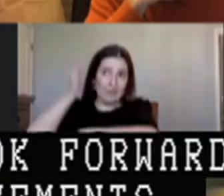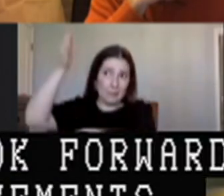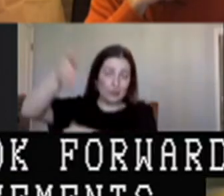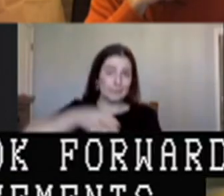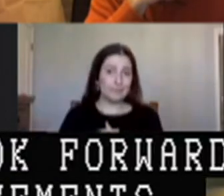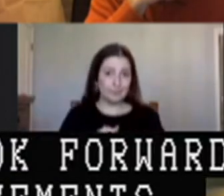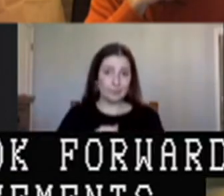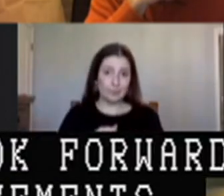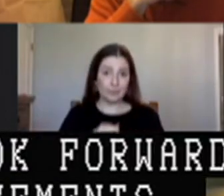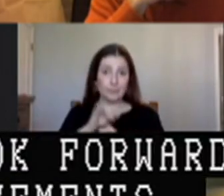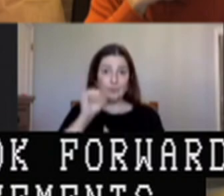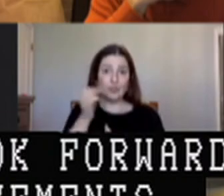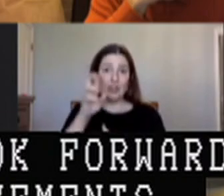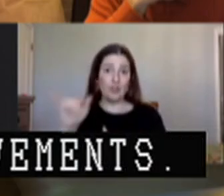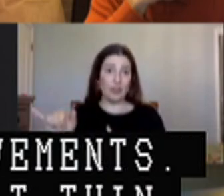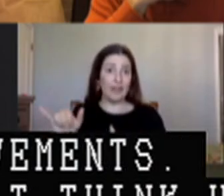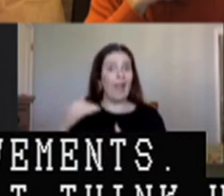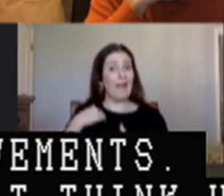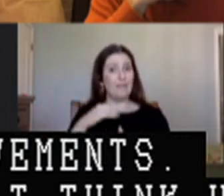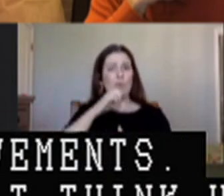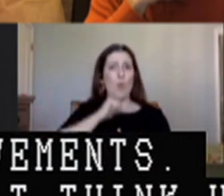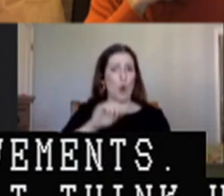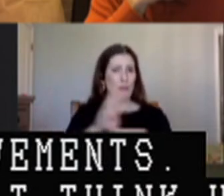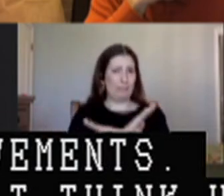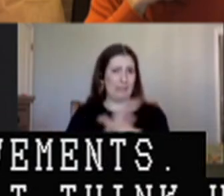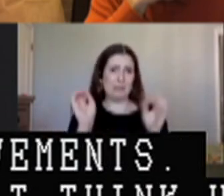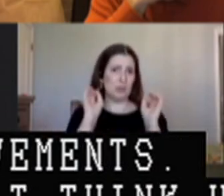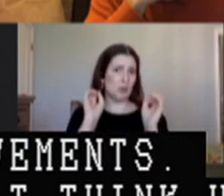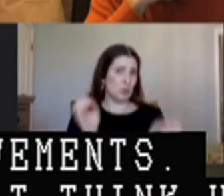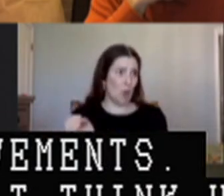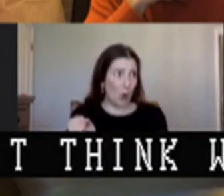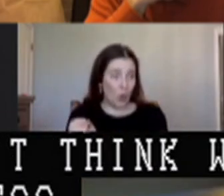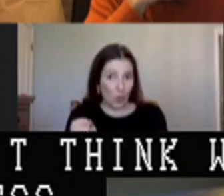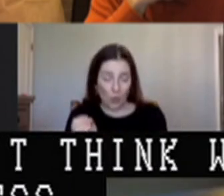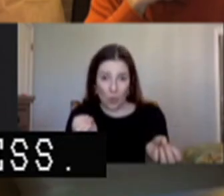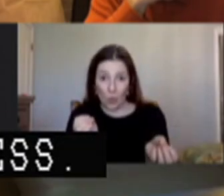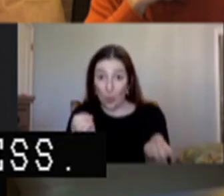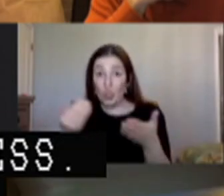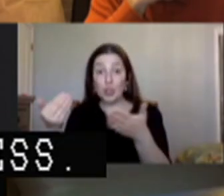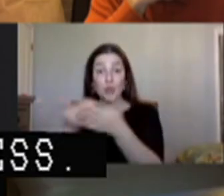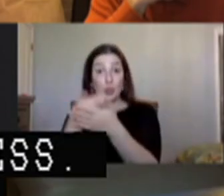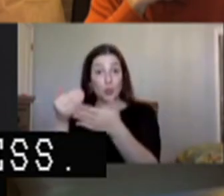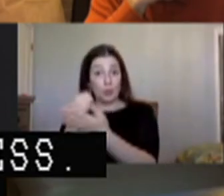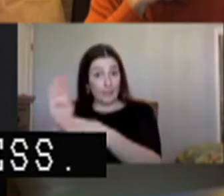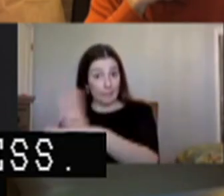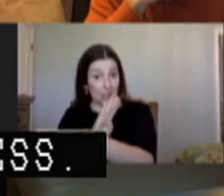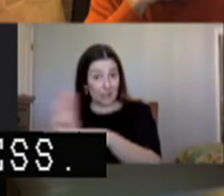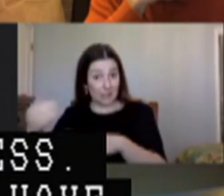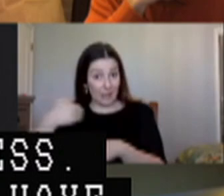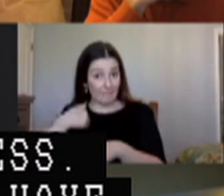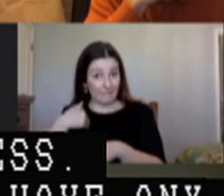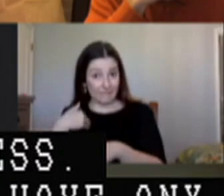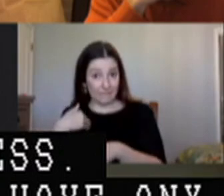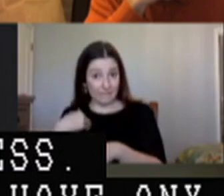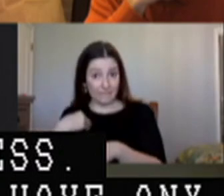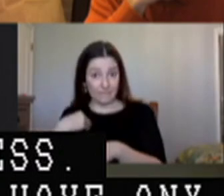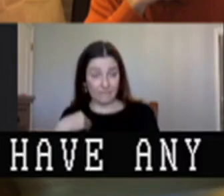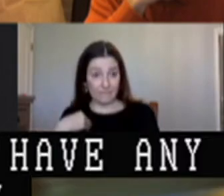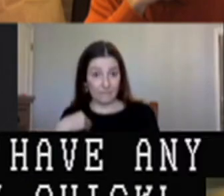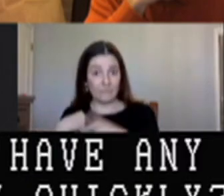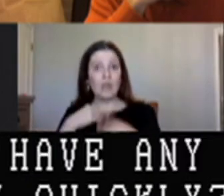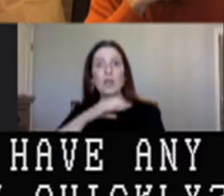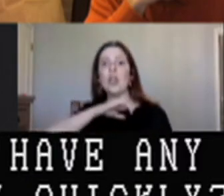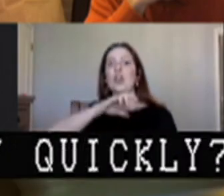don't think we have any old business. Do we have any new business really quickly? This is